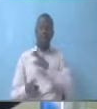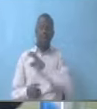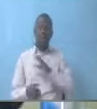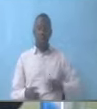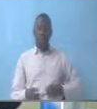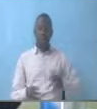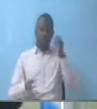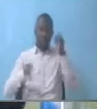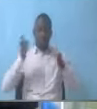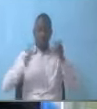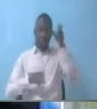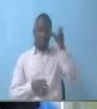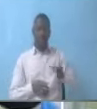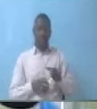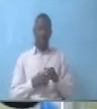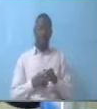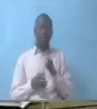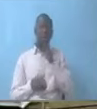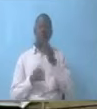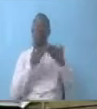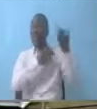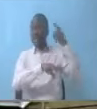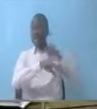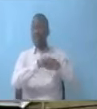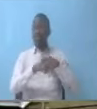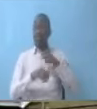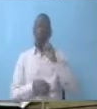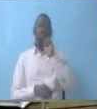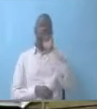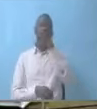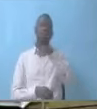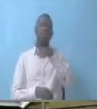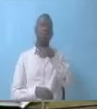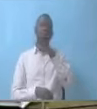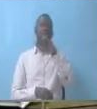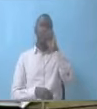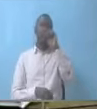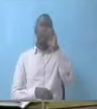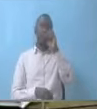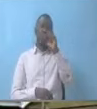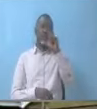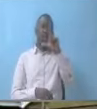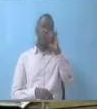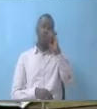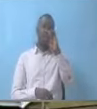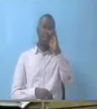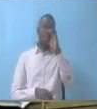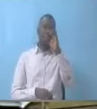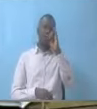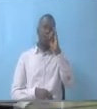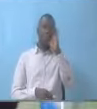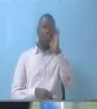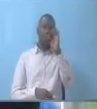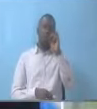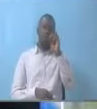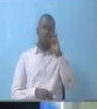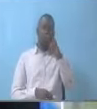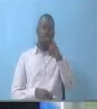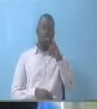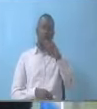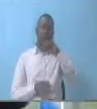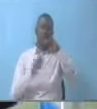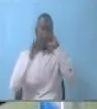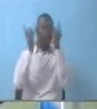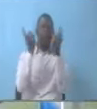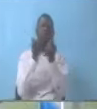is surprising? It's reported in the Commonwealth Law Report. Yes, that's right. But what is surprising is that in spite